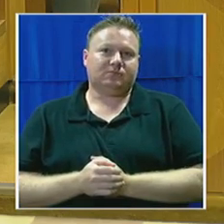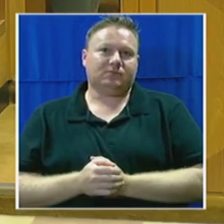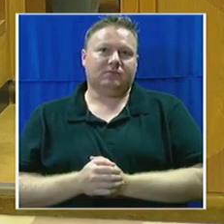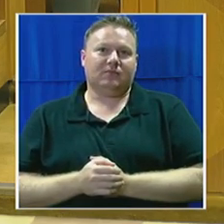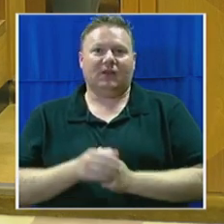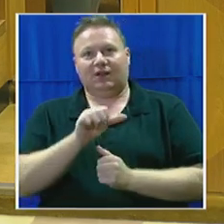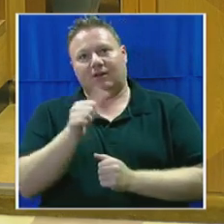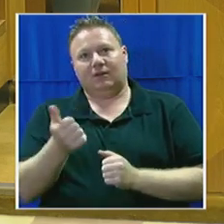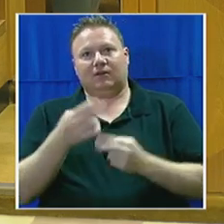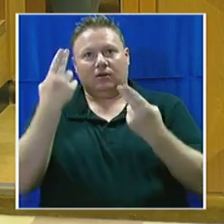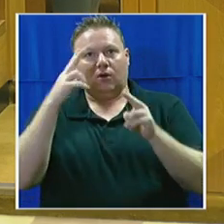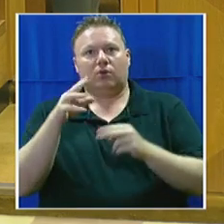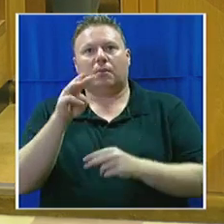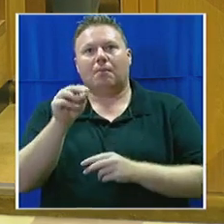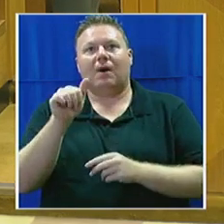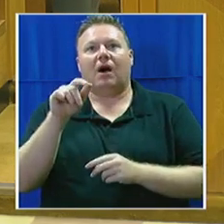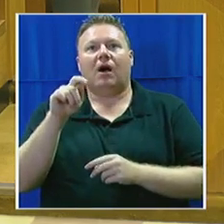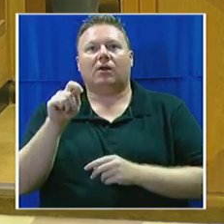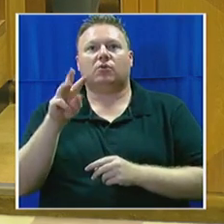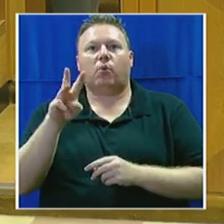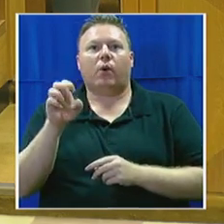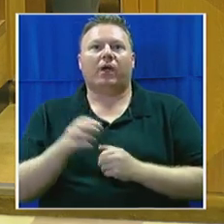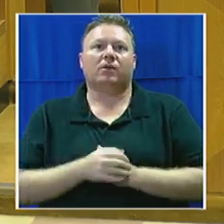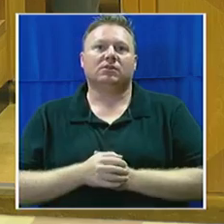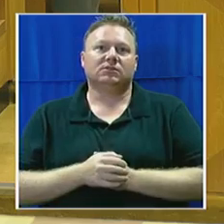The next speaker is the Honourable Mawatwe.